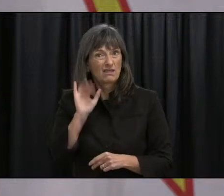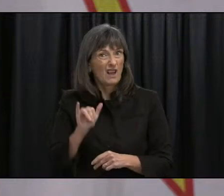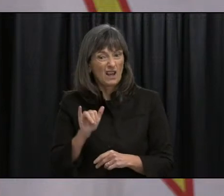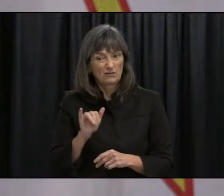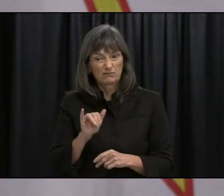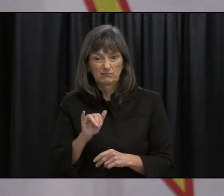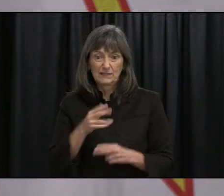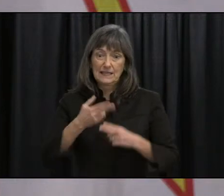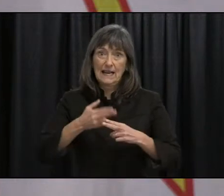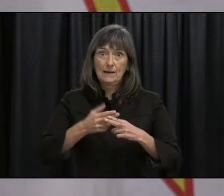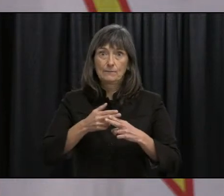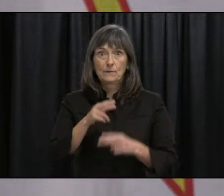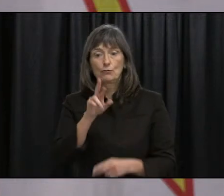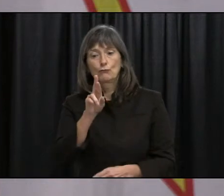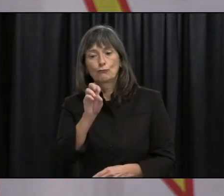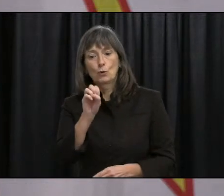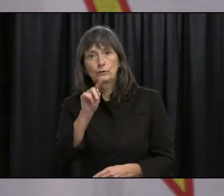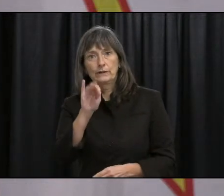certainly,